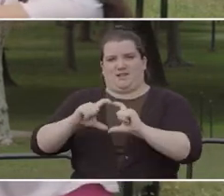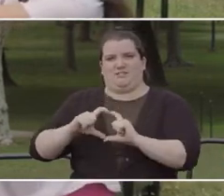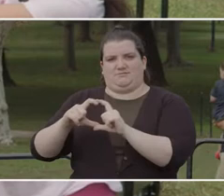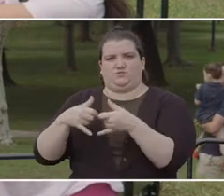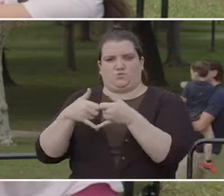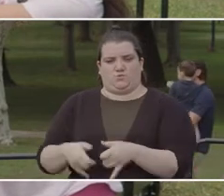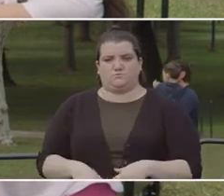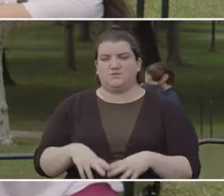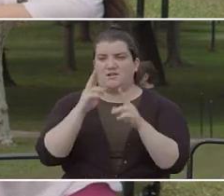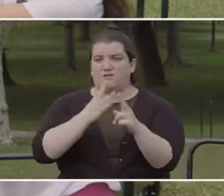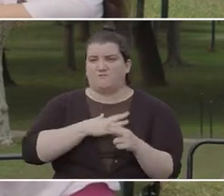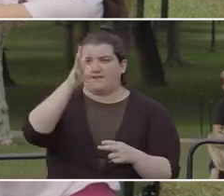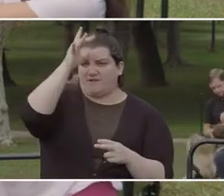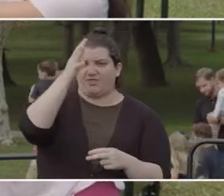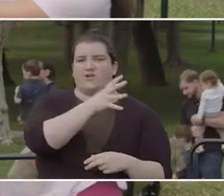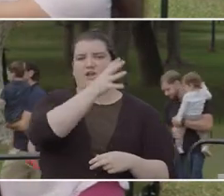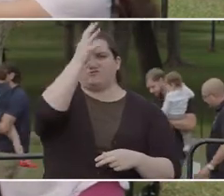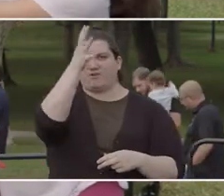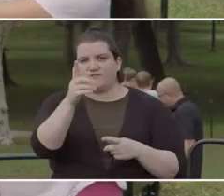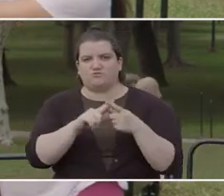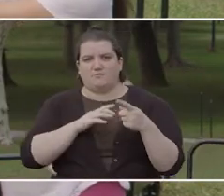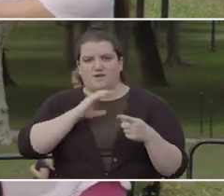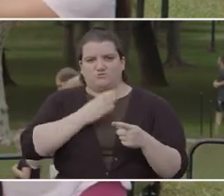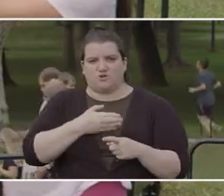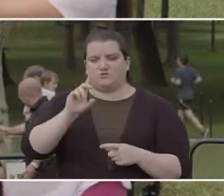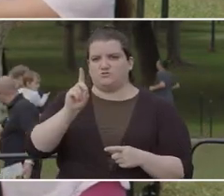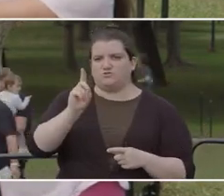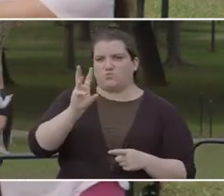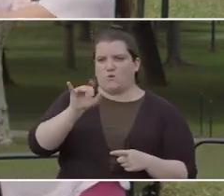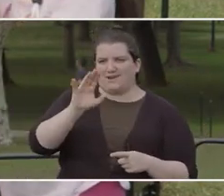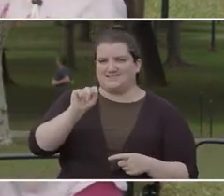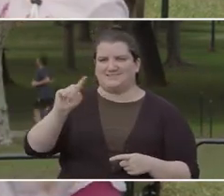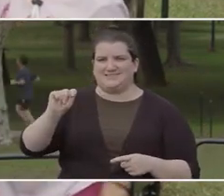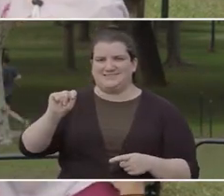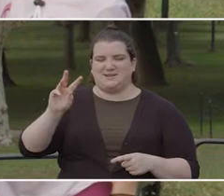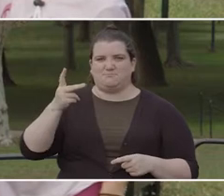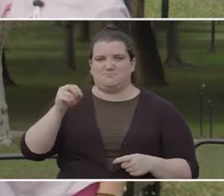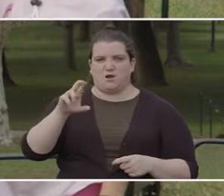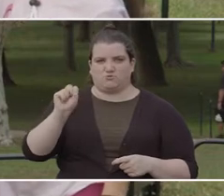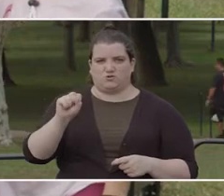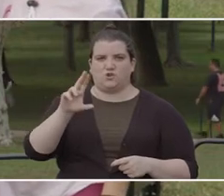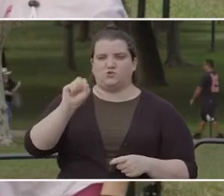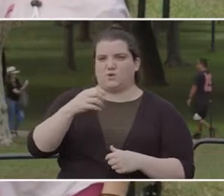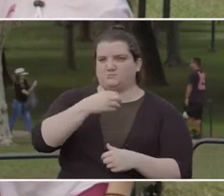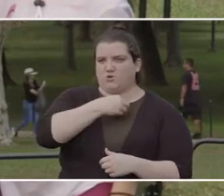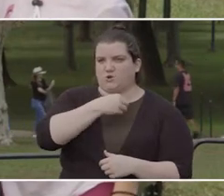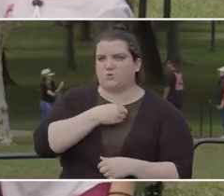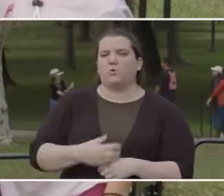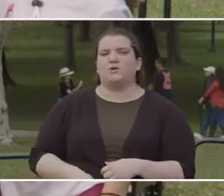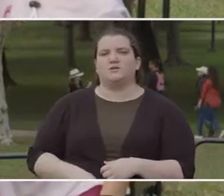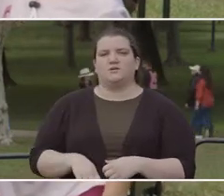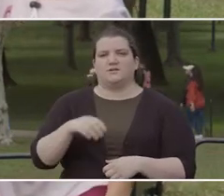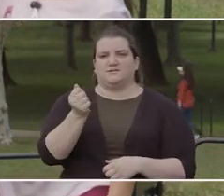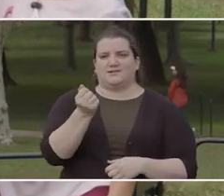In honor of my father and grandfather to my daughter, Dwight T. Powers, U.S. Marine Corps, 1967